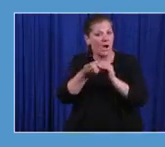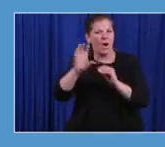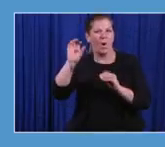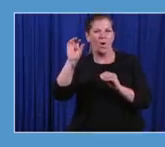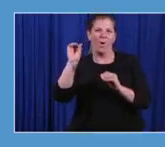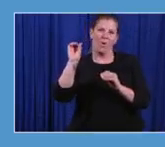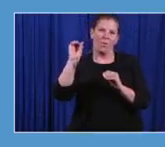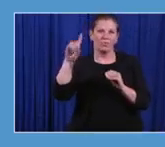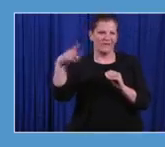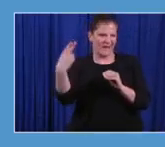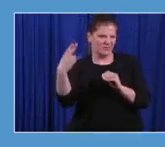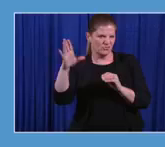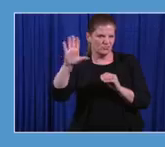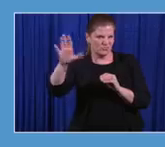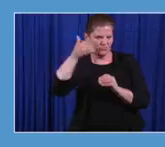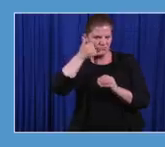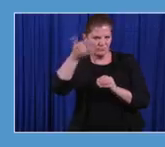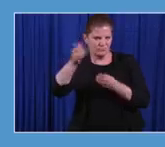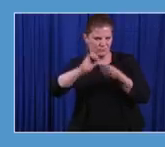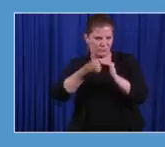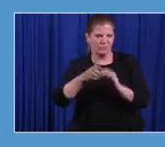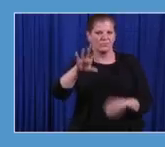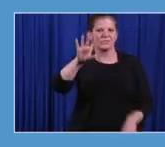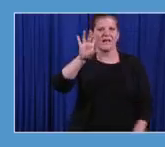that number is